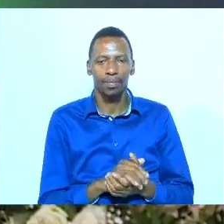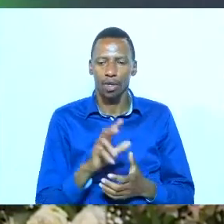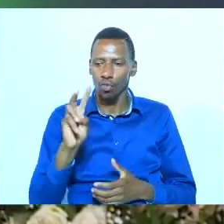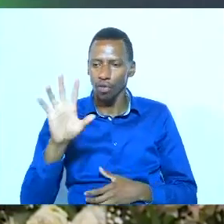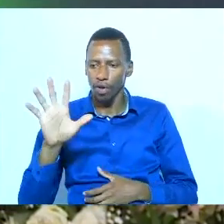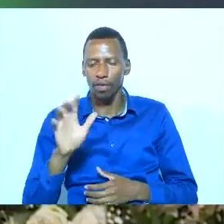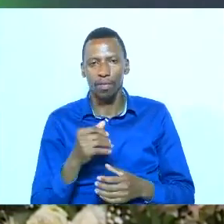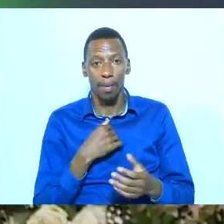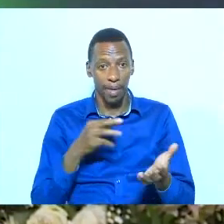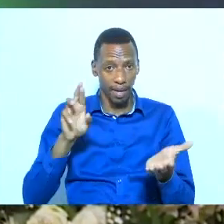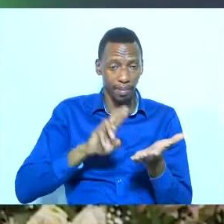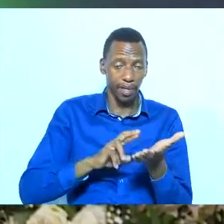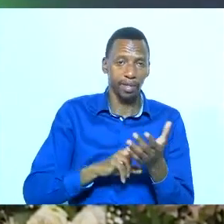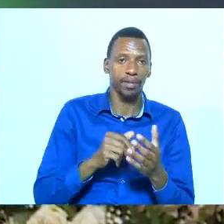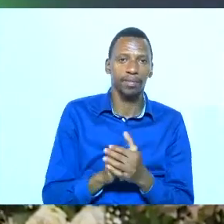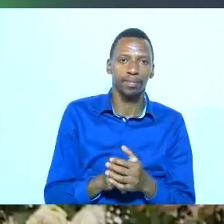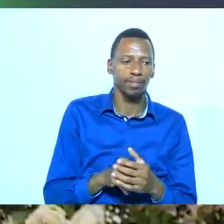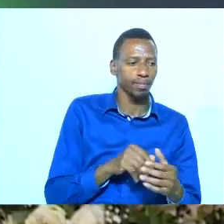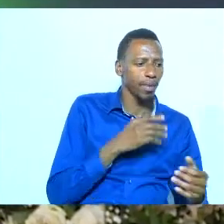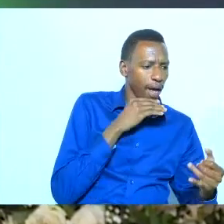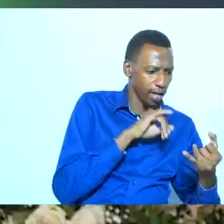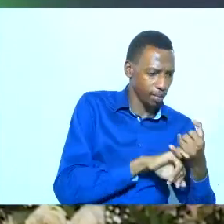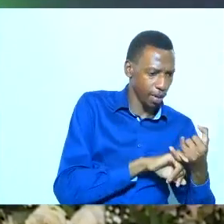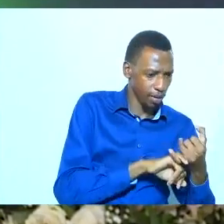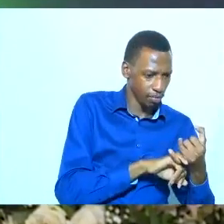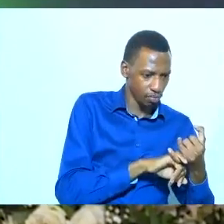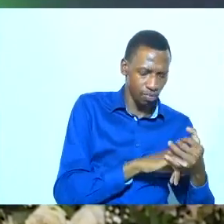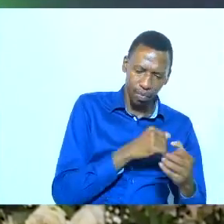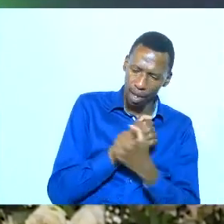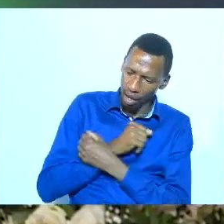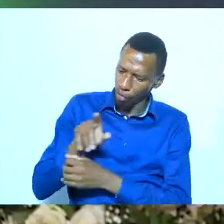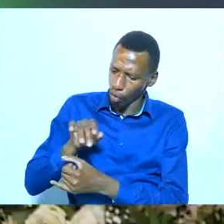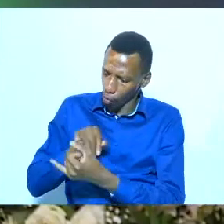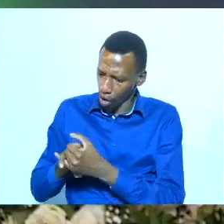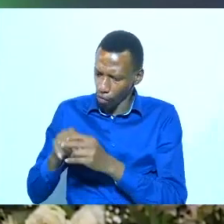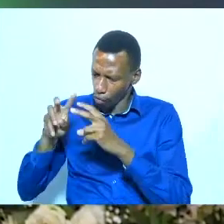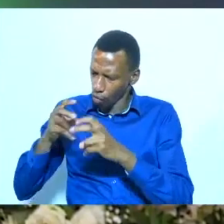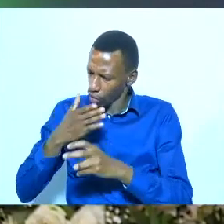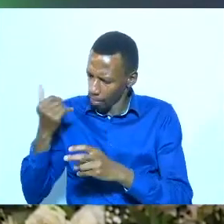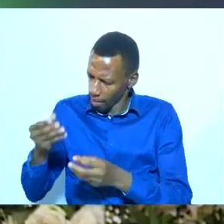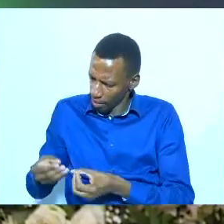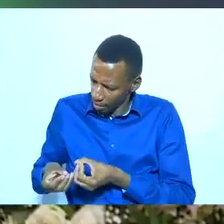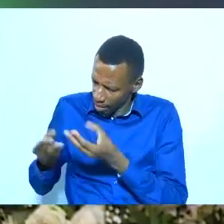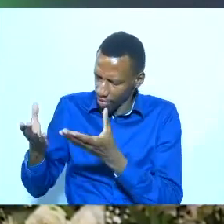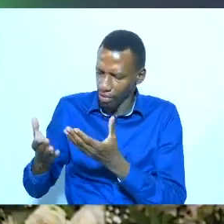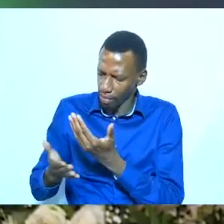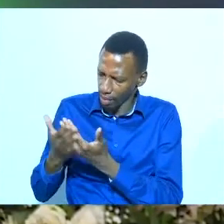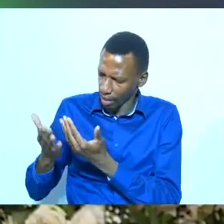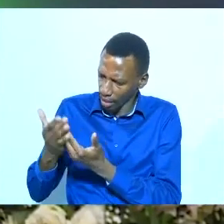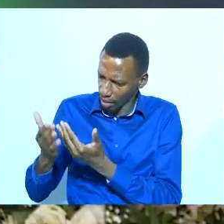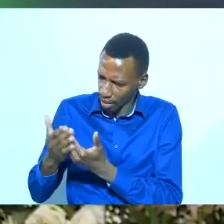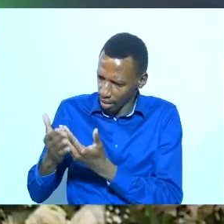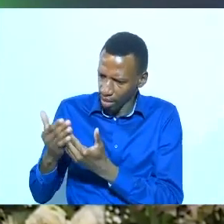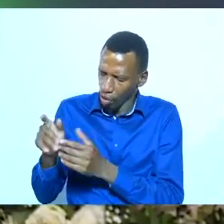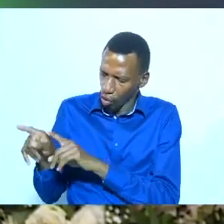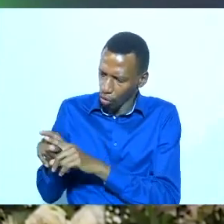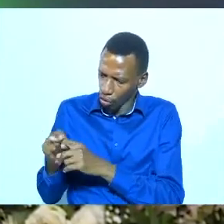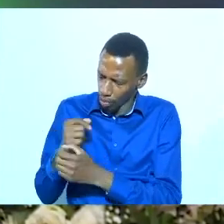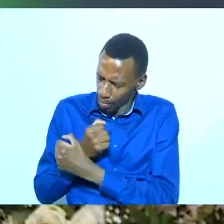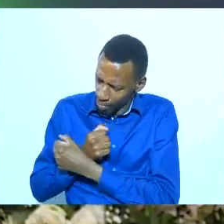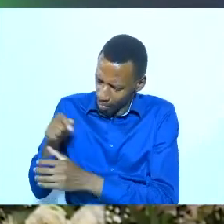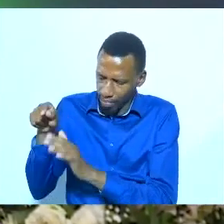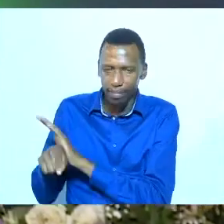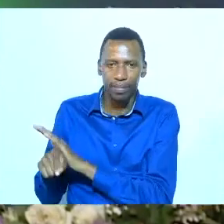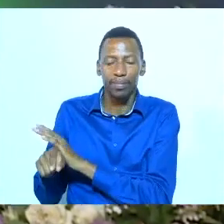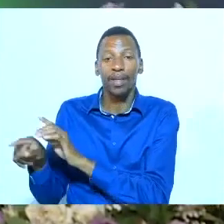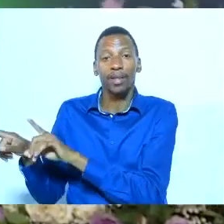25, let me repeat again. Husband, love your wife, seek the highest good for her, and surround her with caring and selfish love,